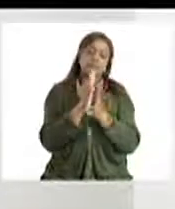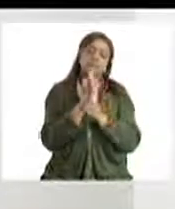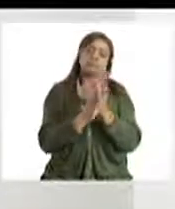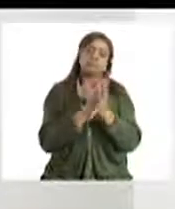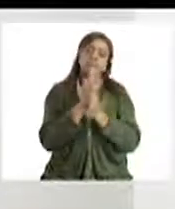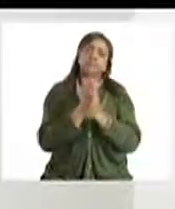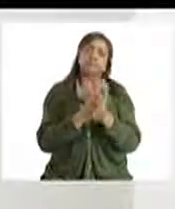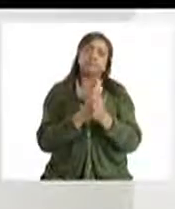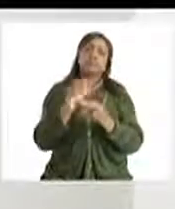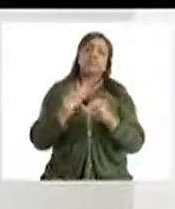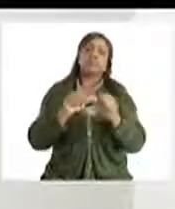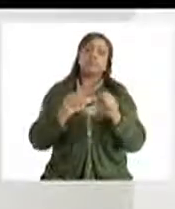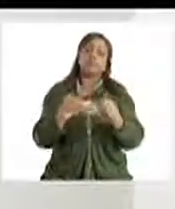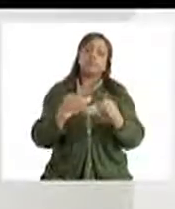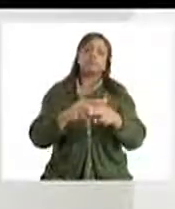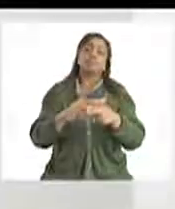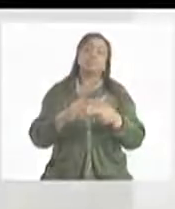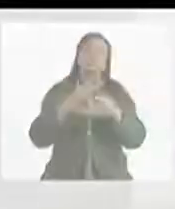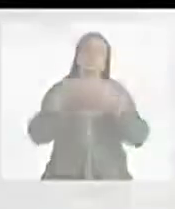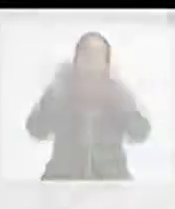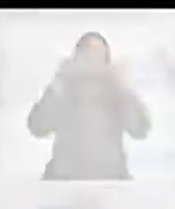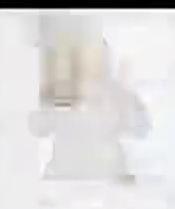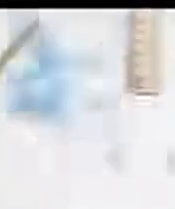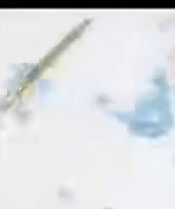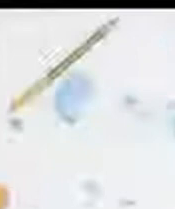mask. So goodbye.